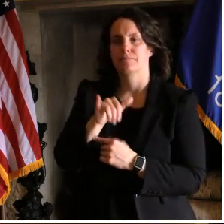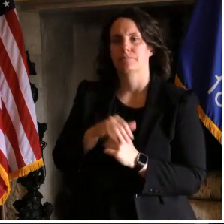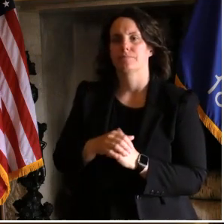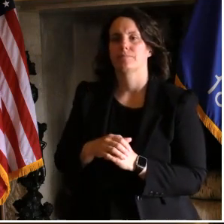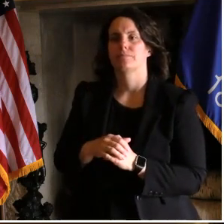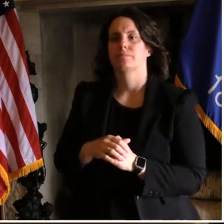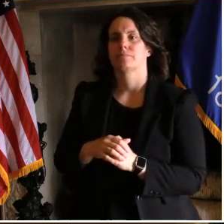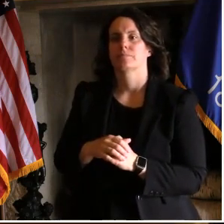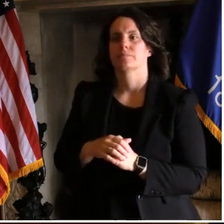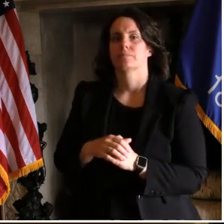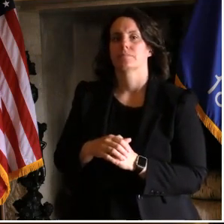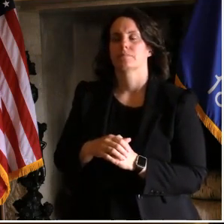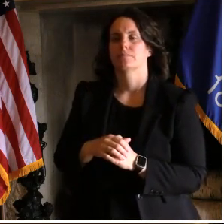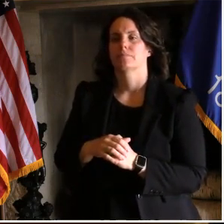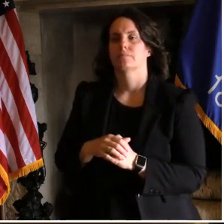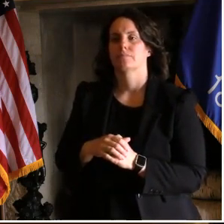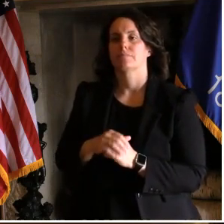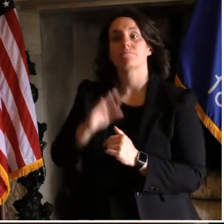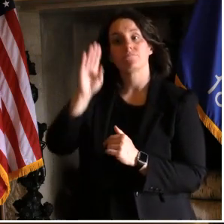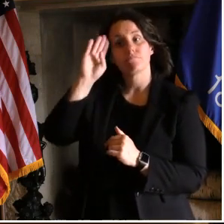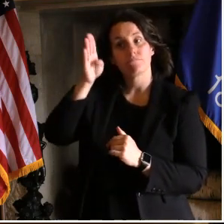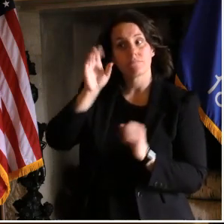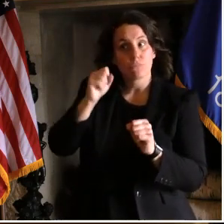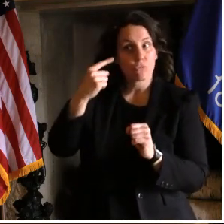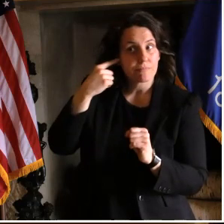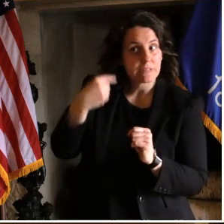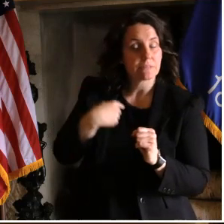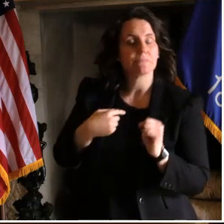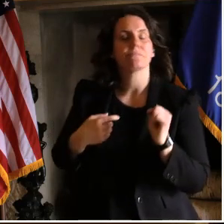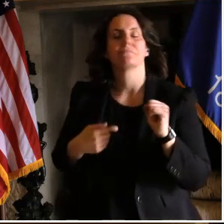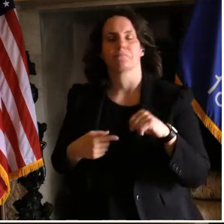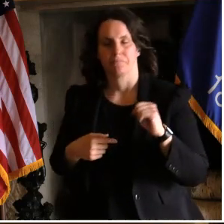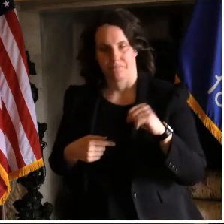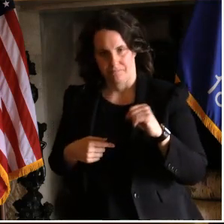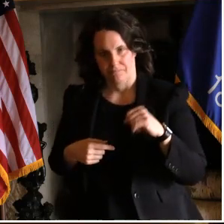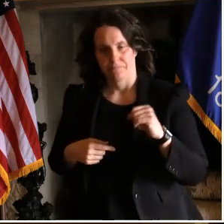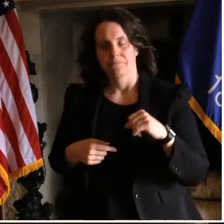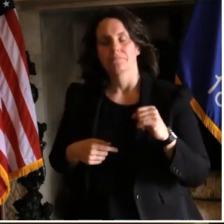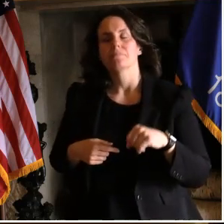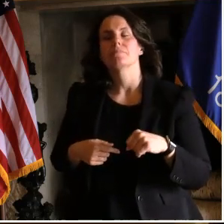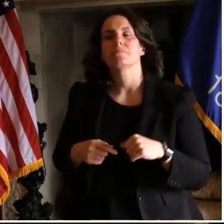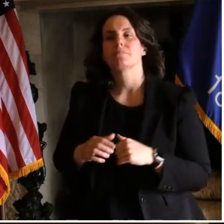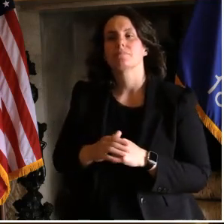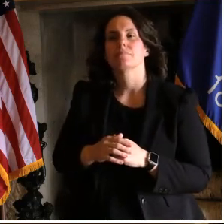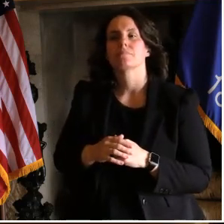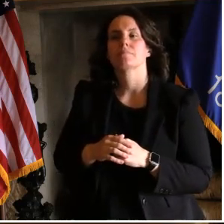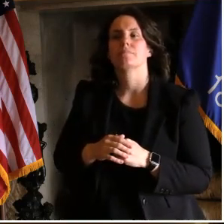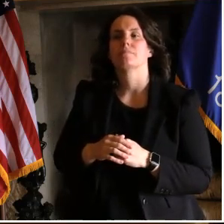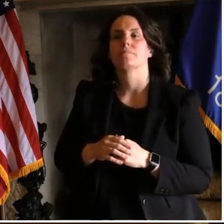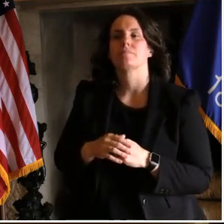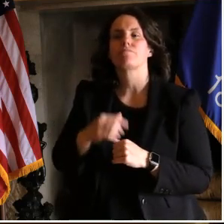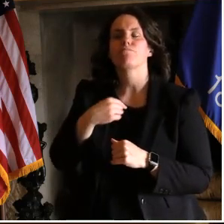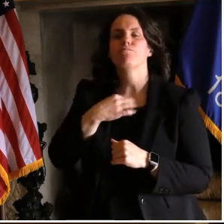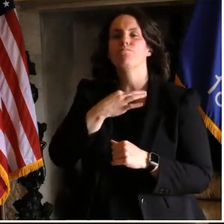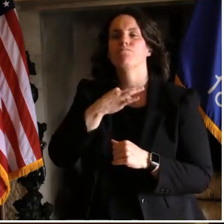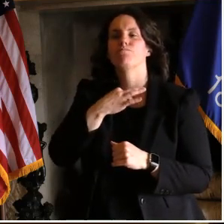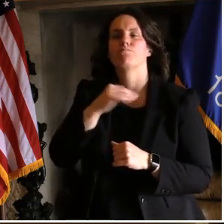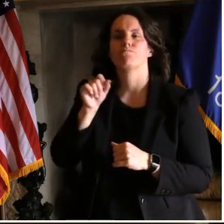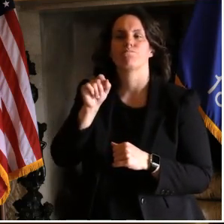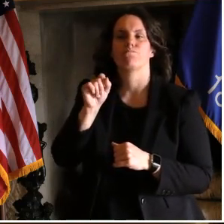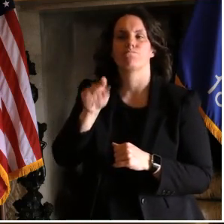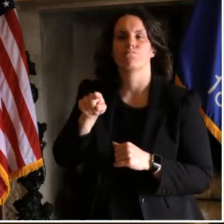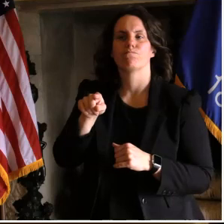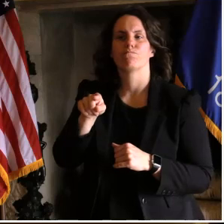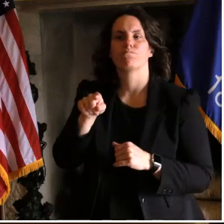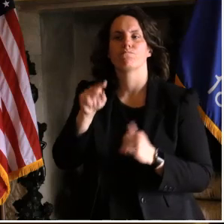Hi, this is. Hello, can you hear me? Yes, we can. All right, my question is, what is really the difference between a